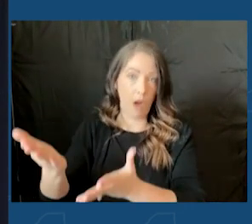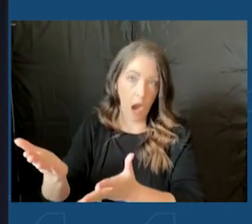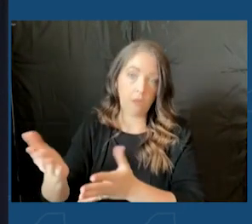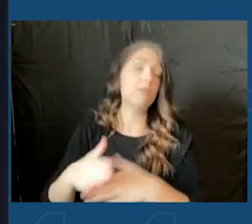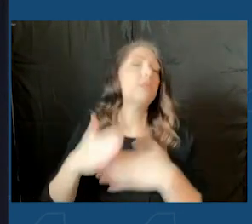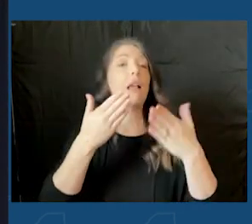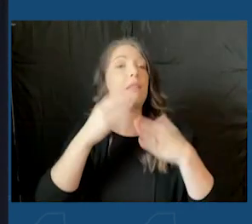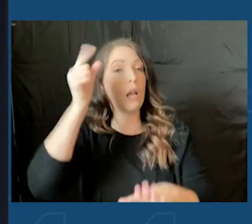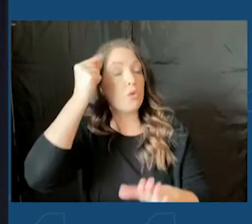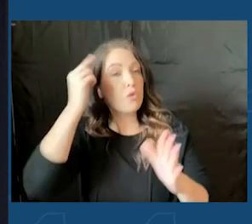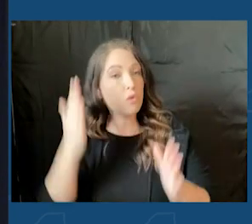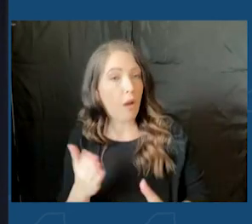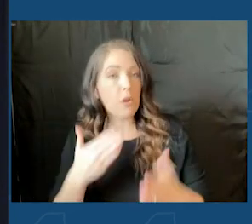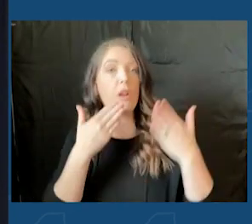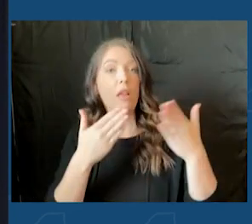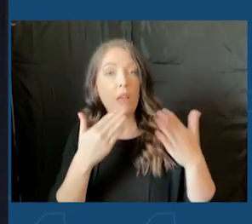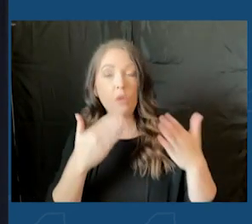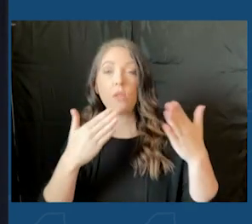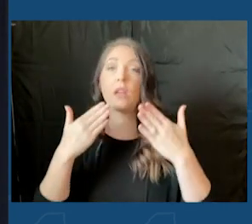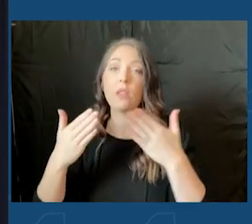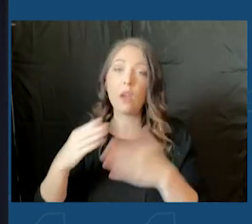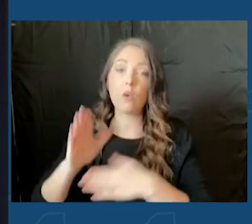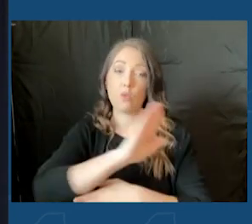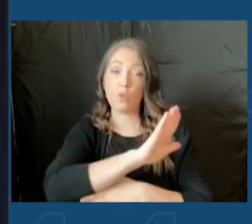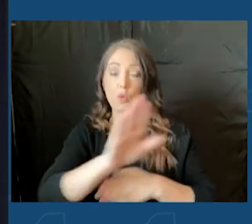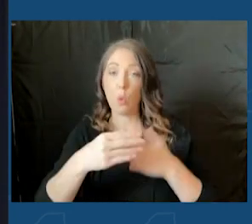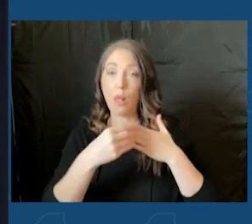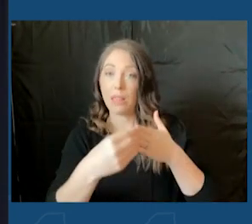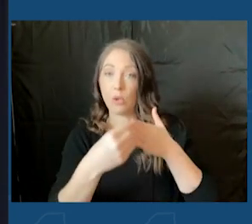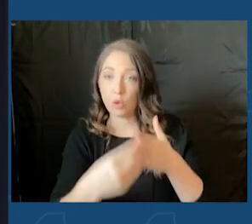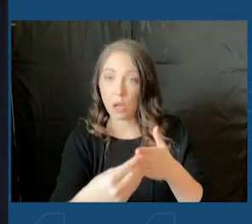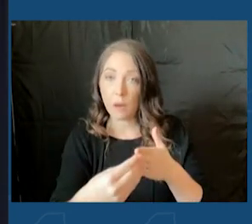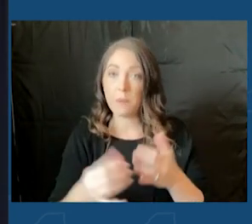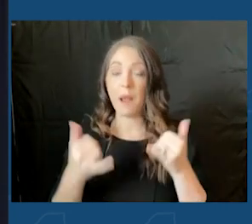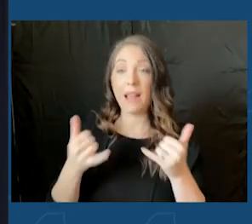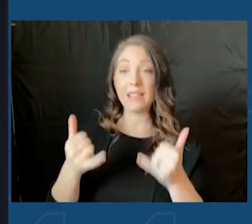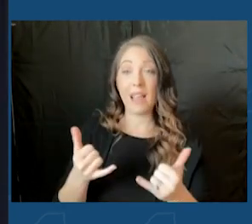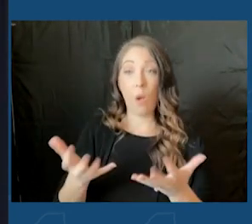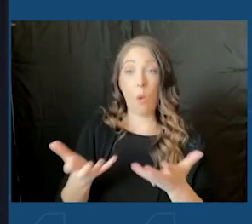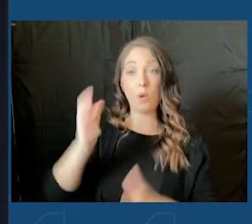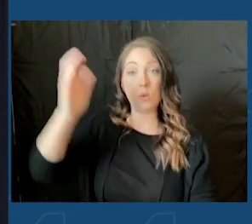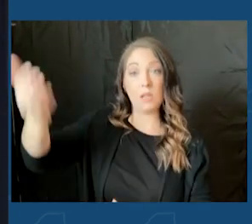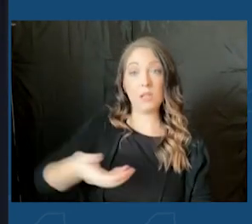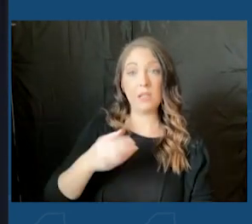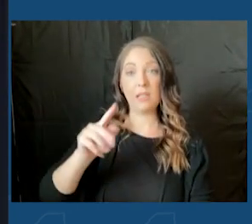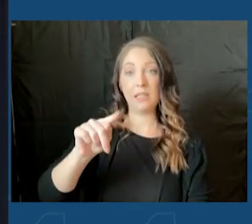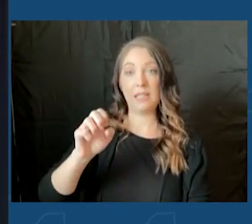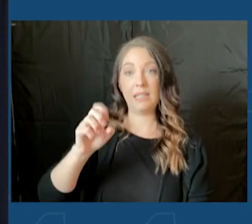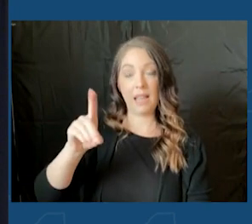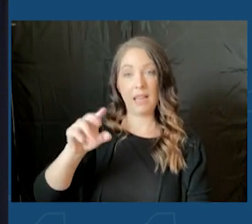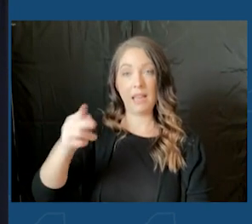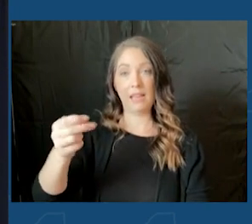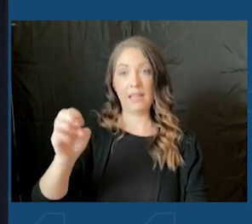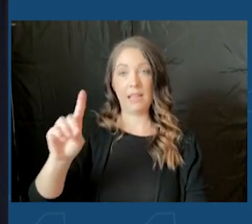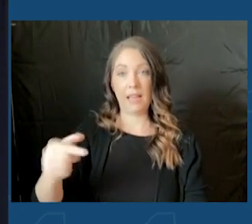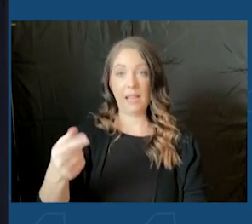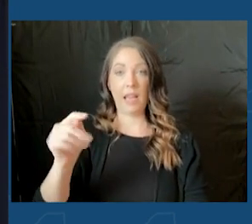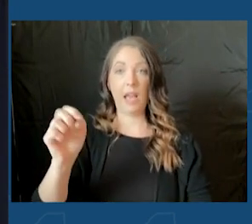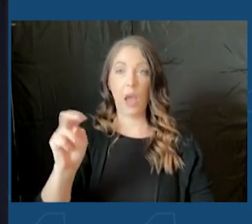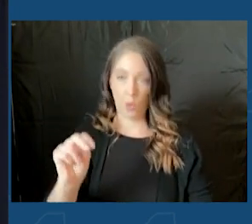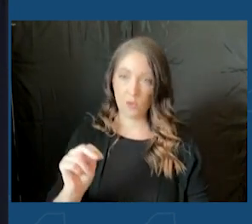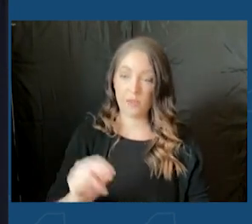you, Mayor Adams, Senator Kavanaugh, for your leadership. And it's now my pleasure to introduce Ted Houghton, who will close things out for us. Thank